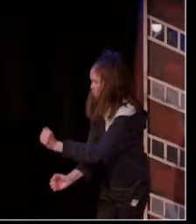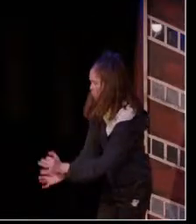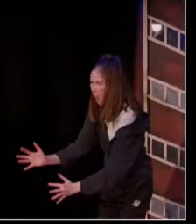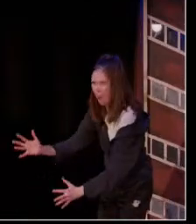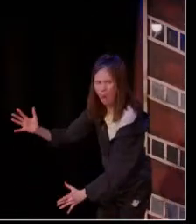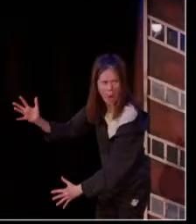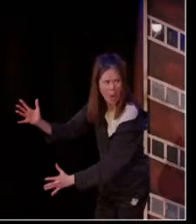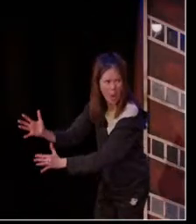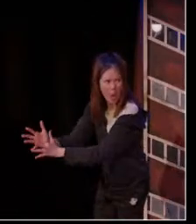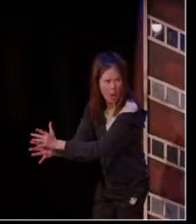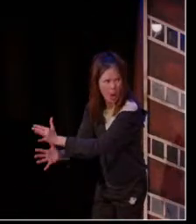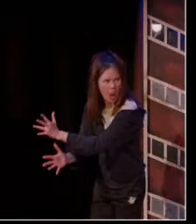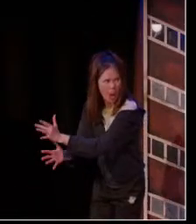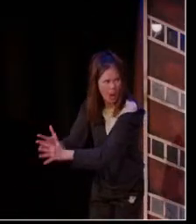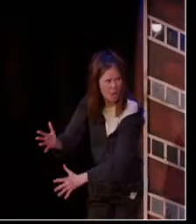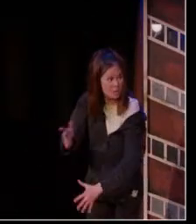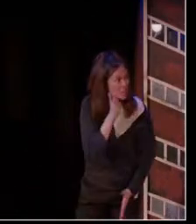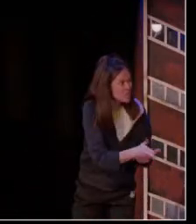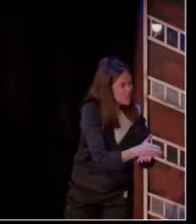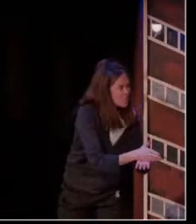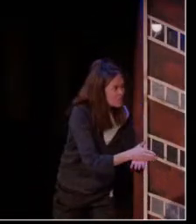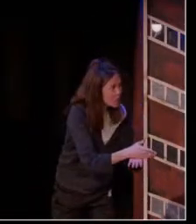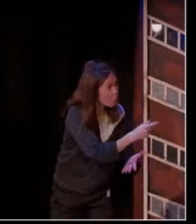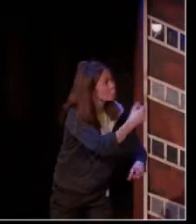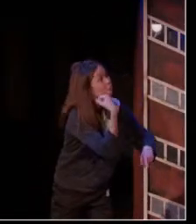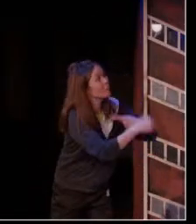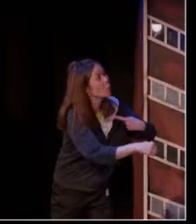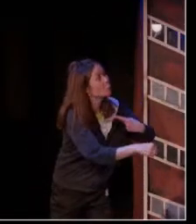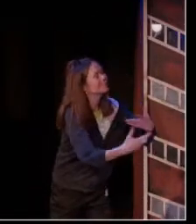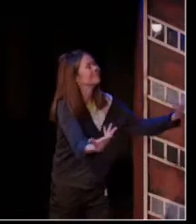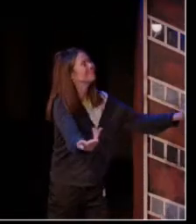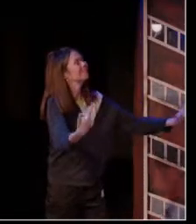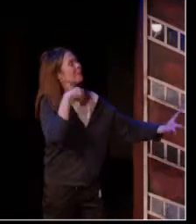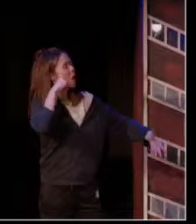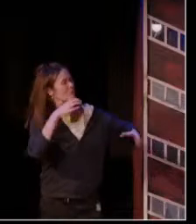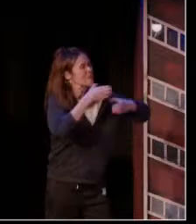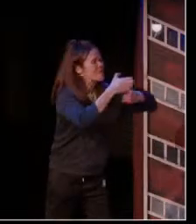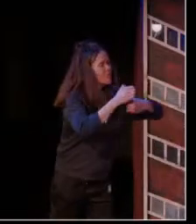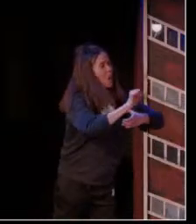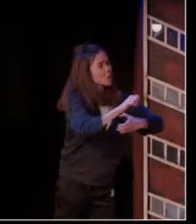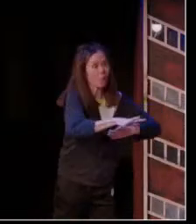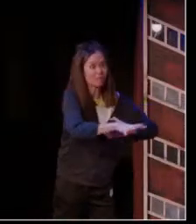with strong evidence, or I'll seize your life and all who you call yours.